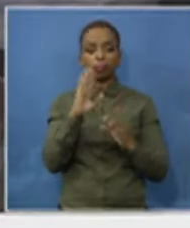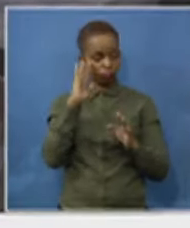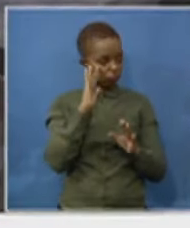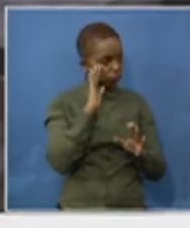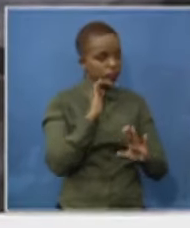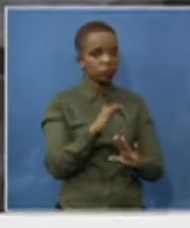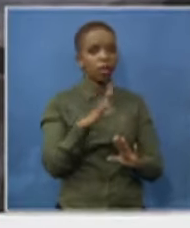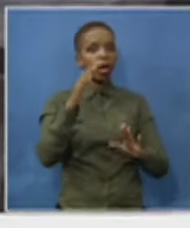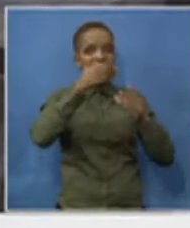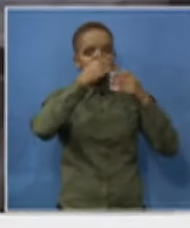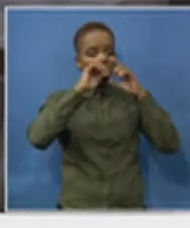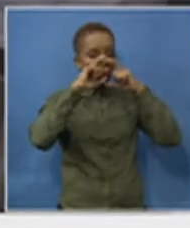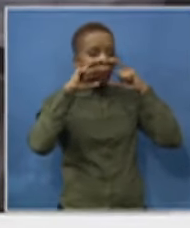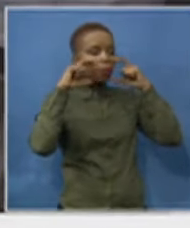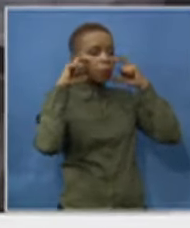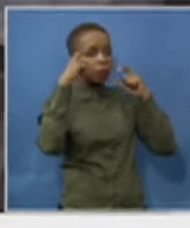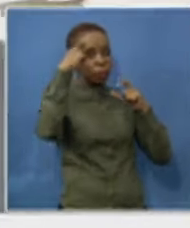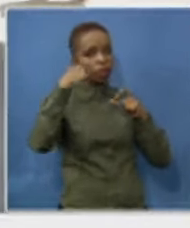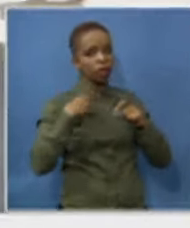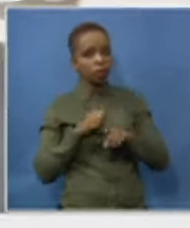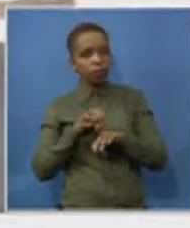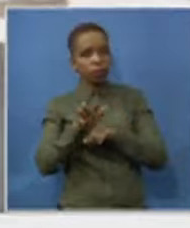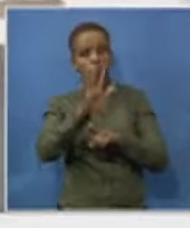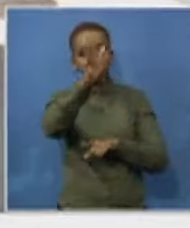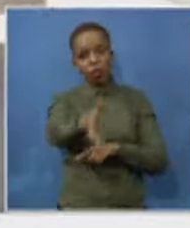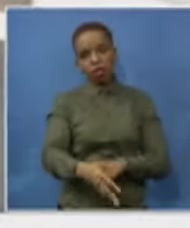I was going to contaminate someone.